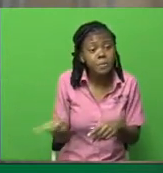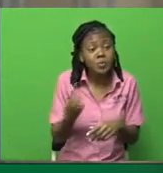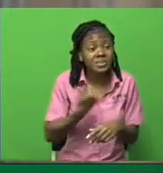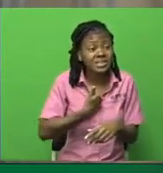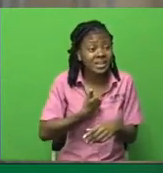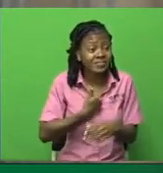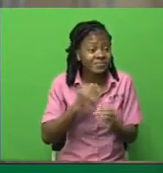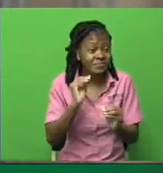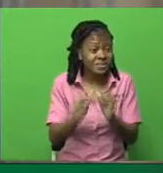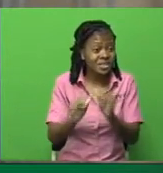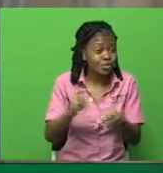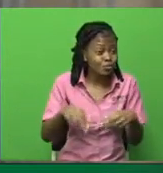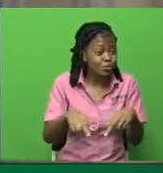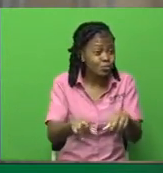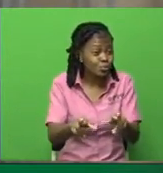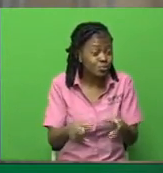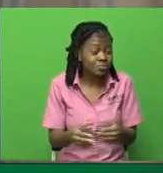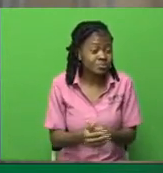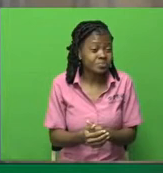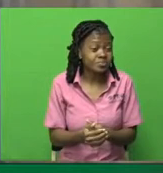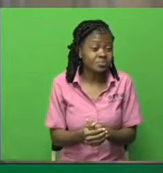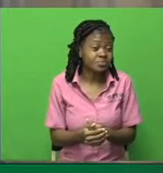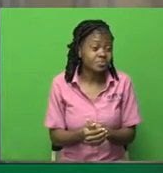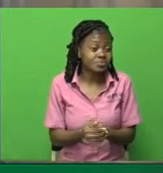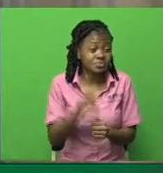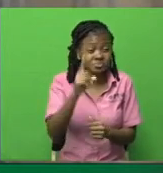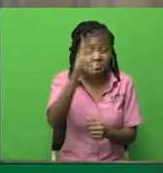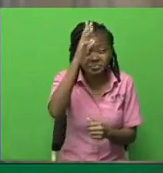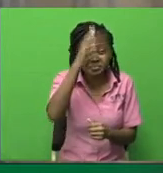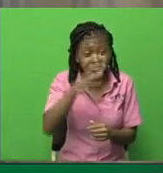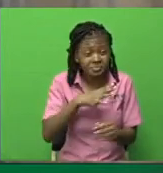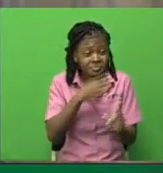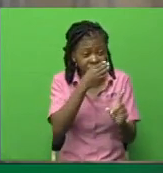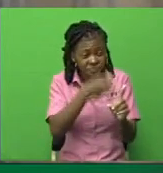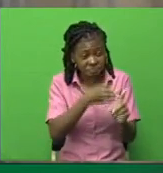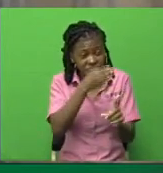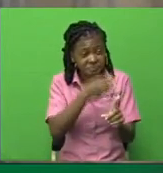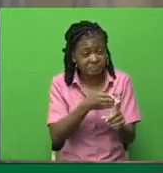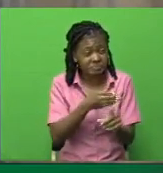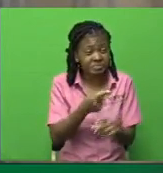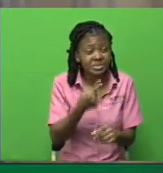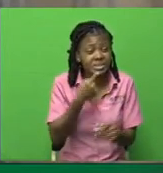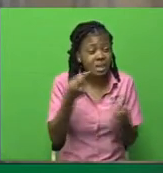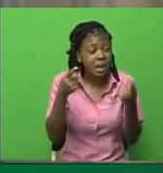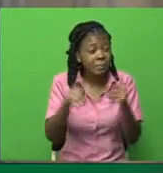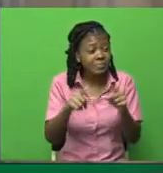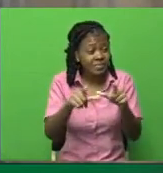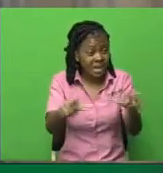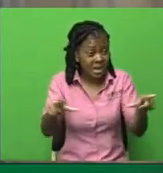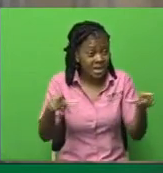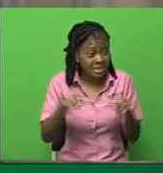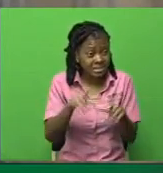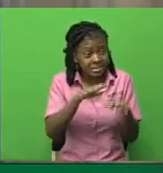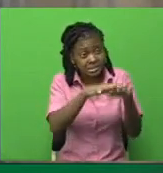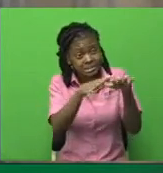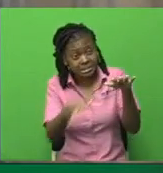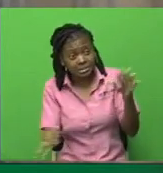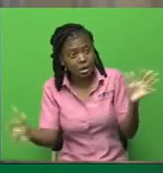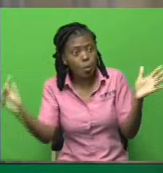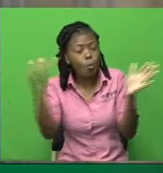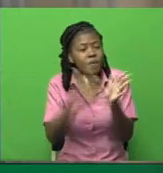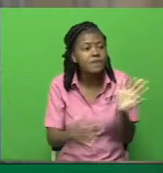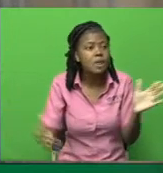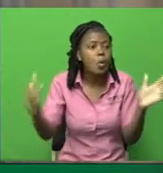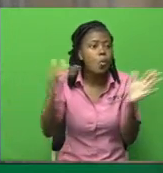we heard from one Mr Darren Lafleur he highlighted a recurring Landslide on a car on the